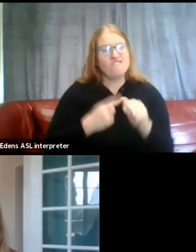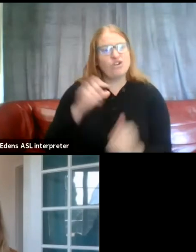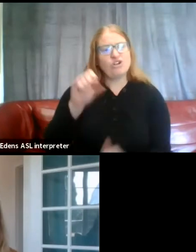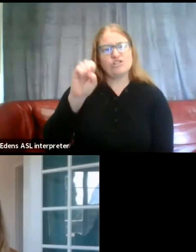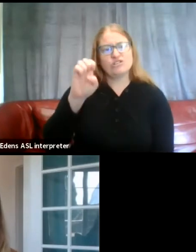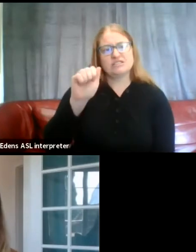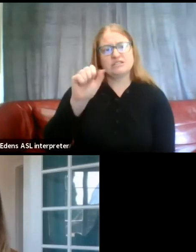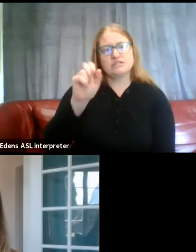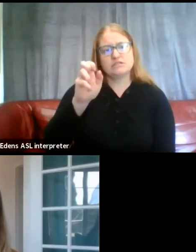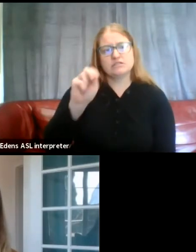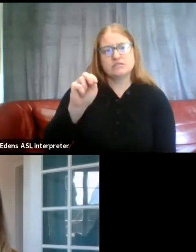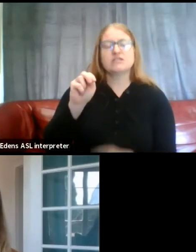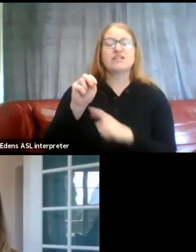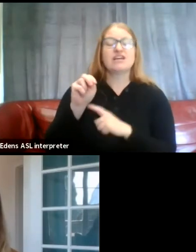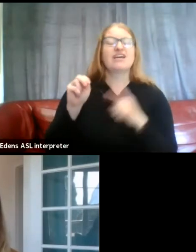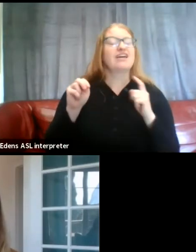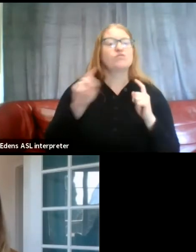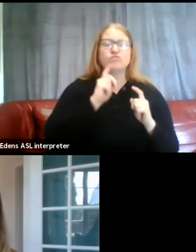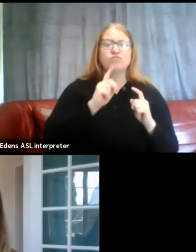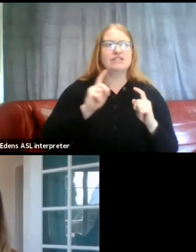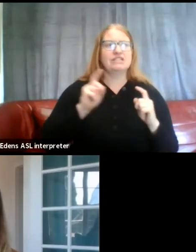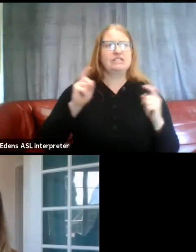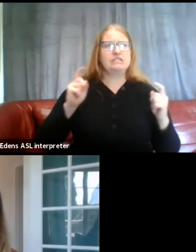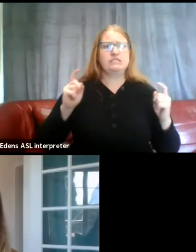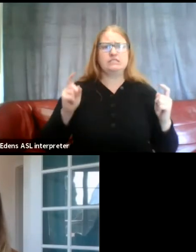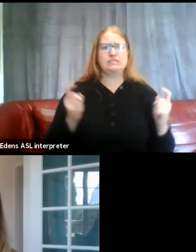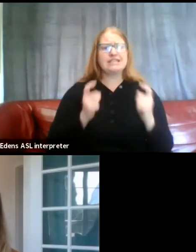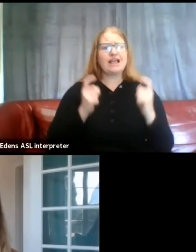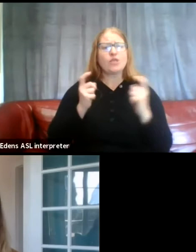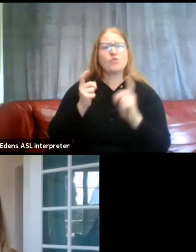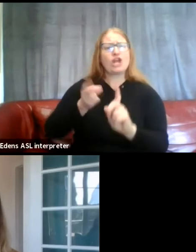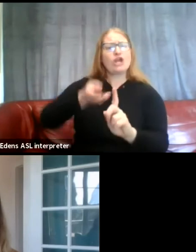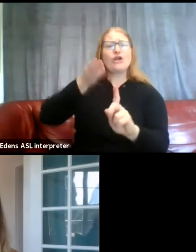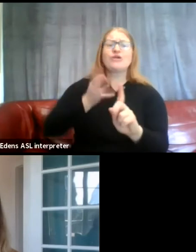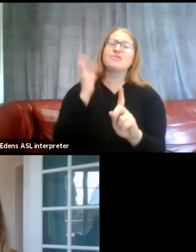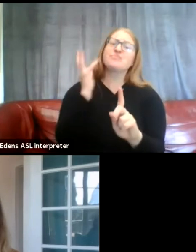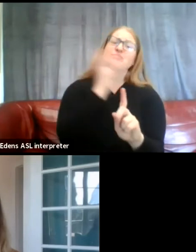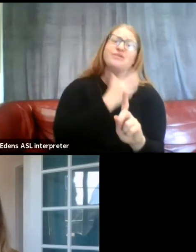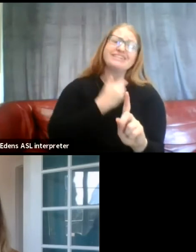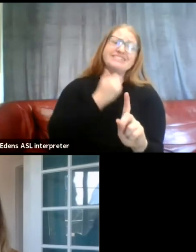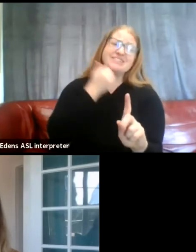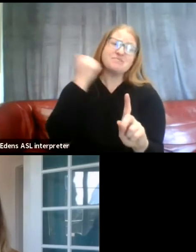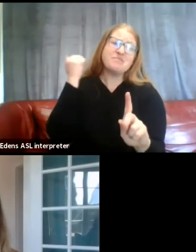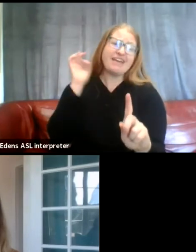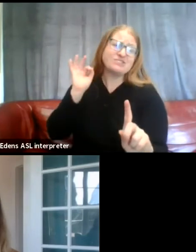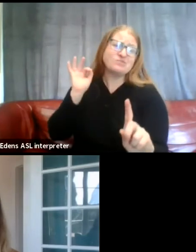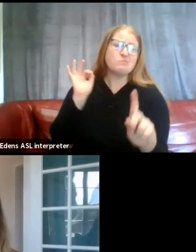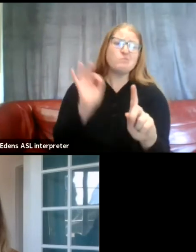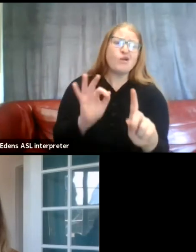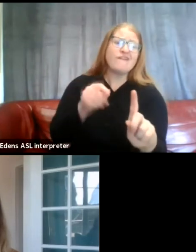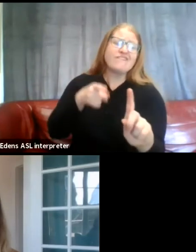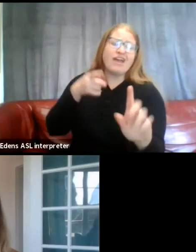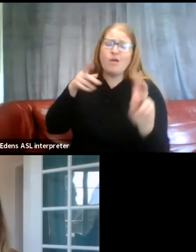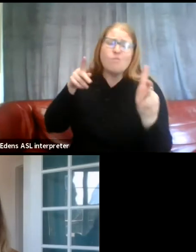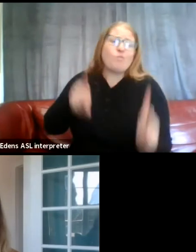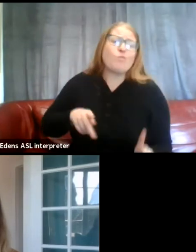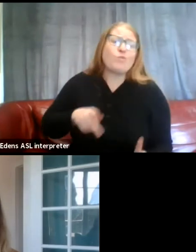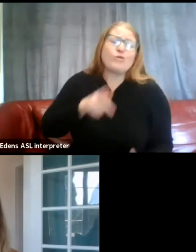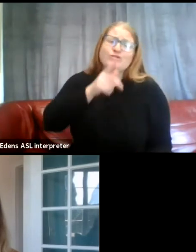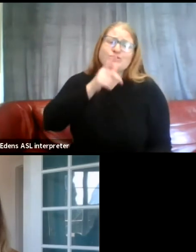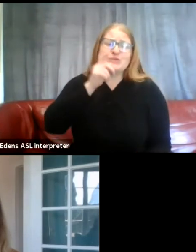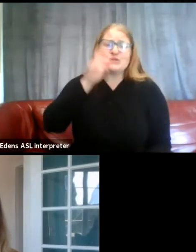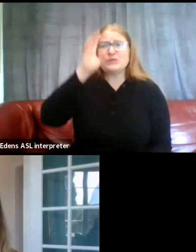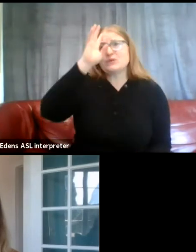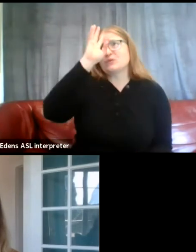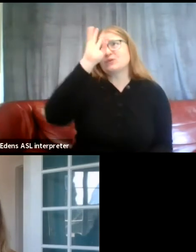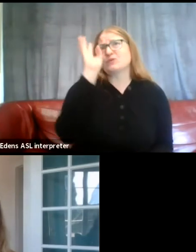it's about celebrating her as the prettiest, the best, the most perfect, the person who created a